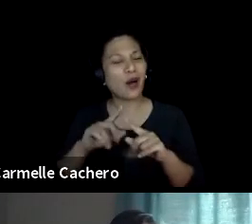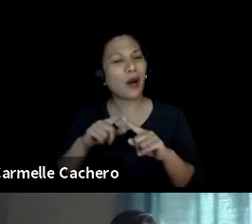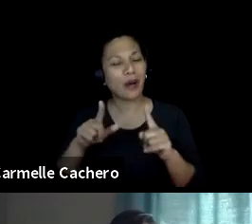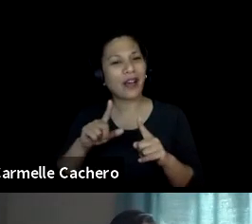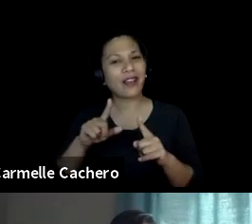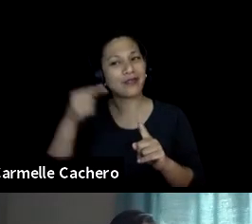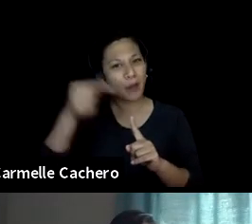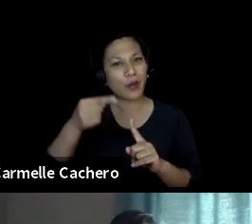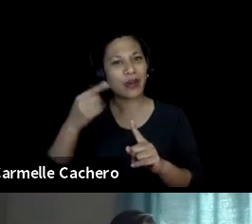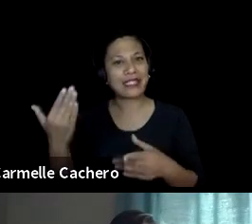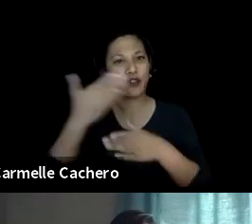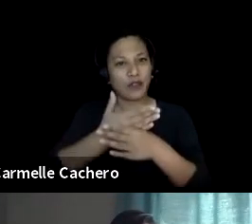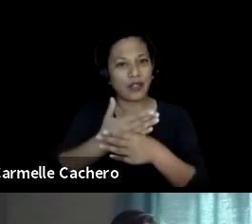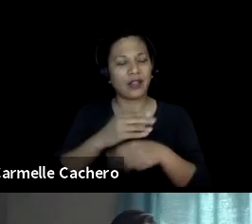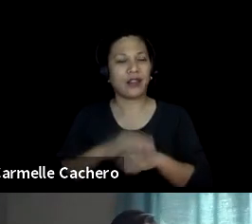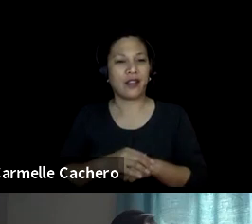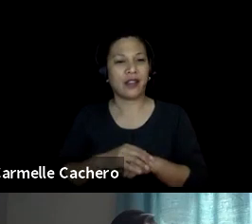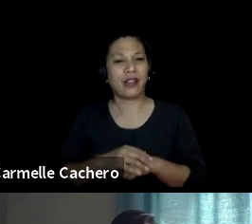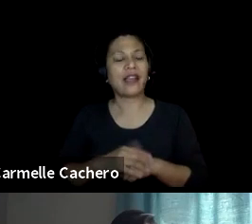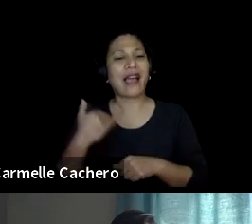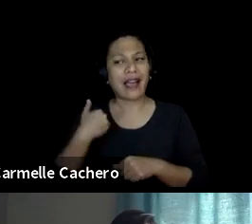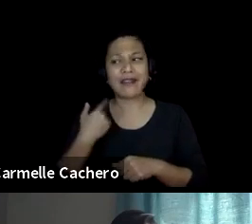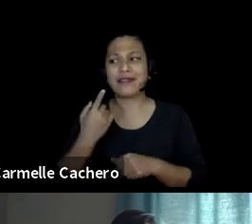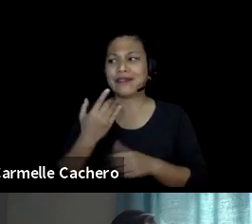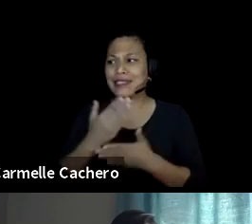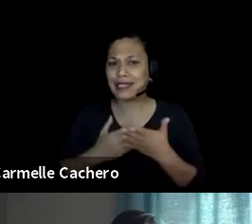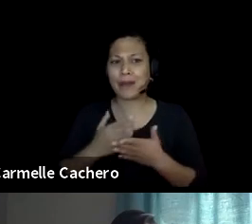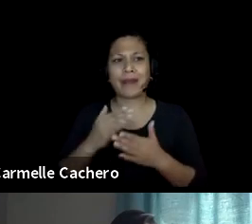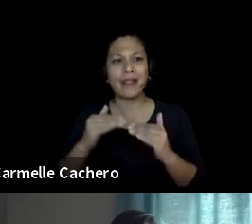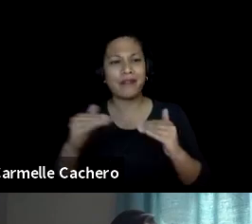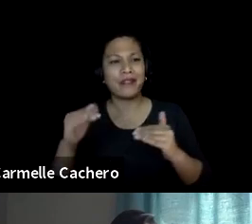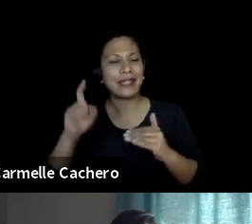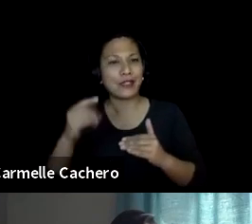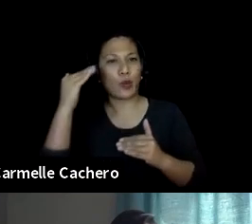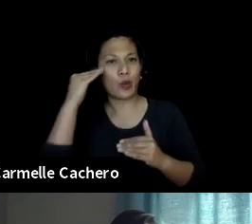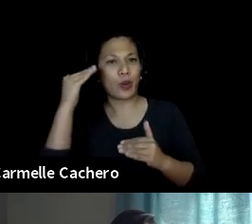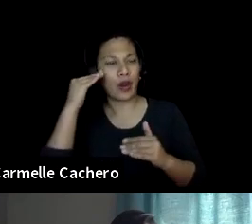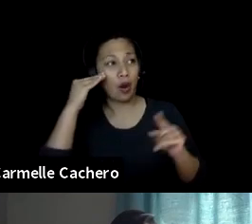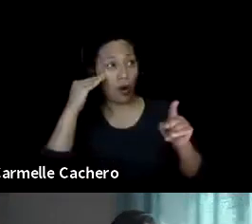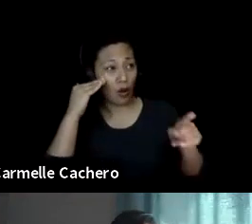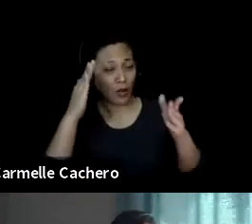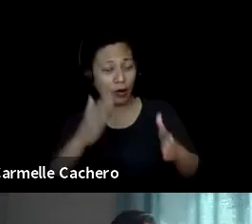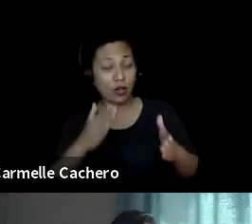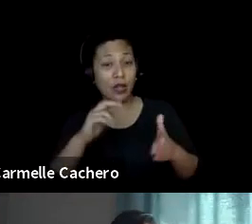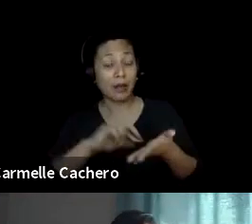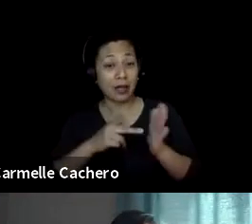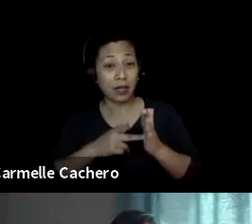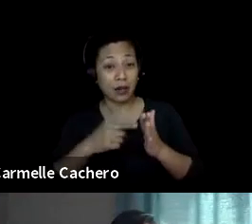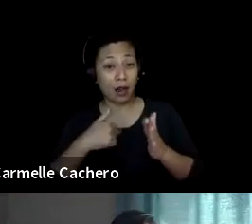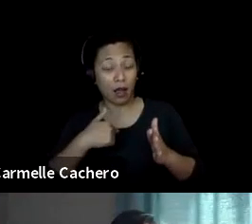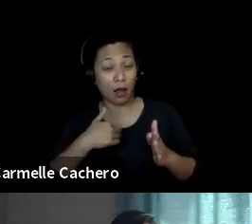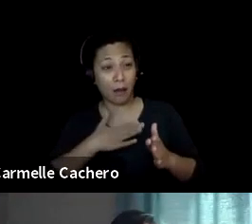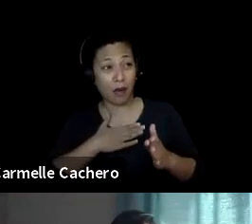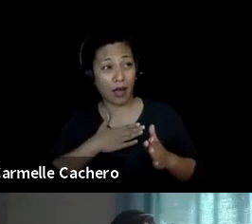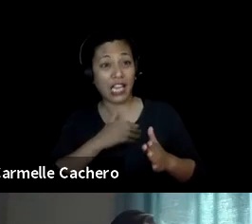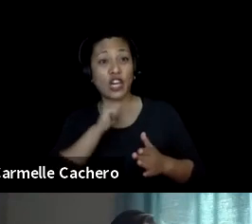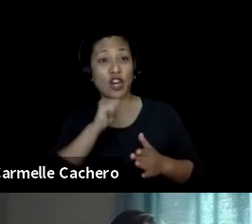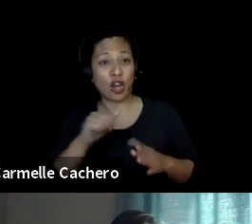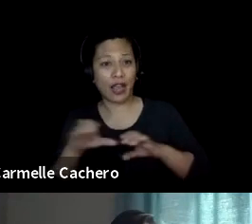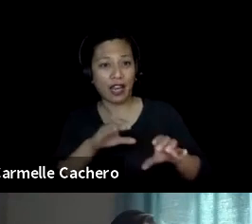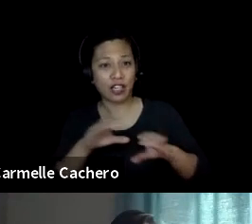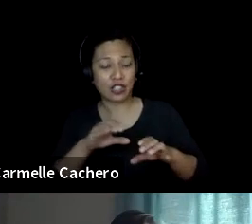Yes, I think that there is a level where you need to be cognizant about the other person. Are you creating an issue that it's going to blow back